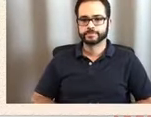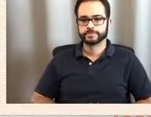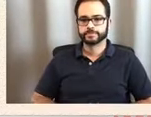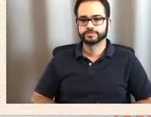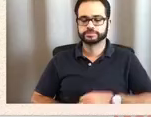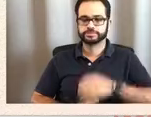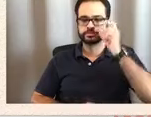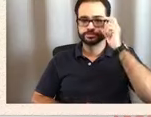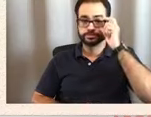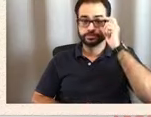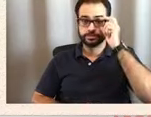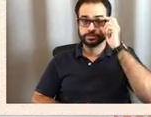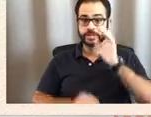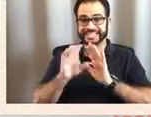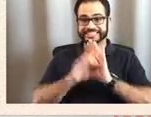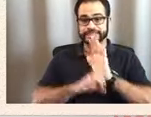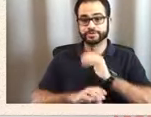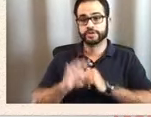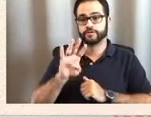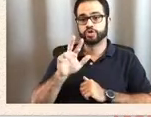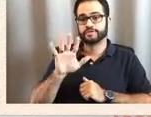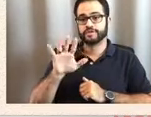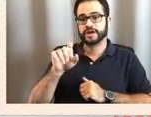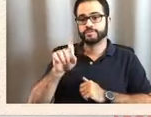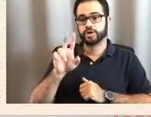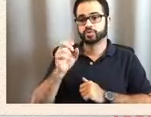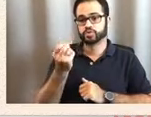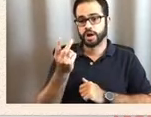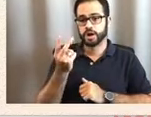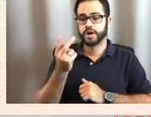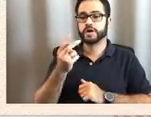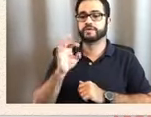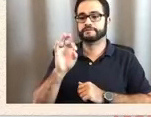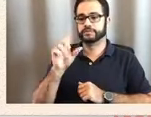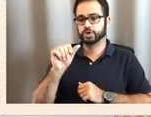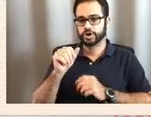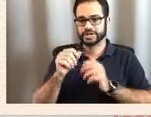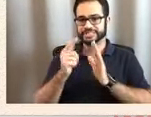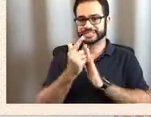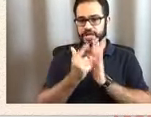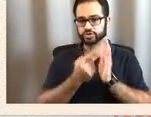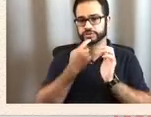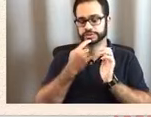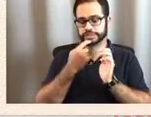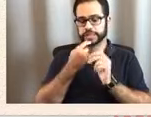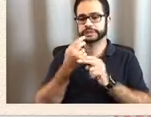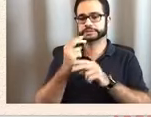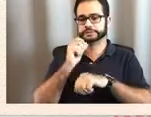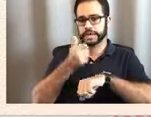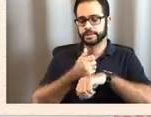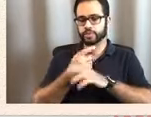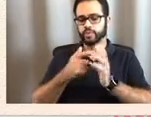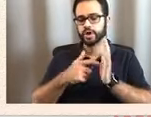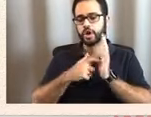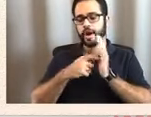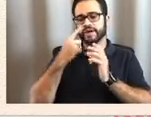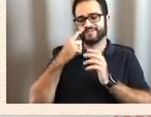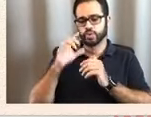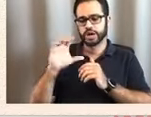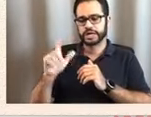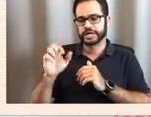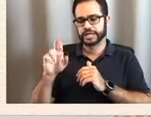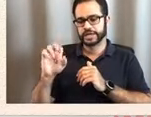Chapter 435, Section 12 of Florida statute mandates the use of and sets requirements for the Clearinghouse.